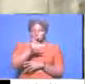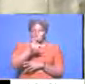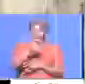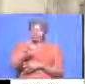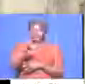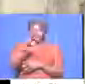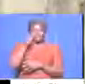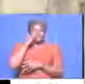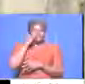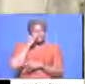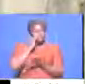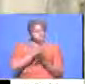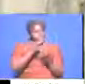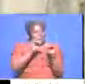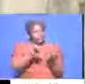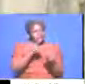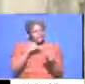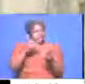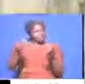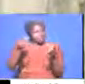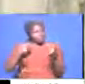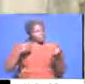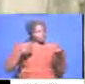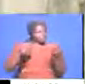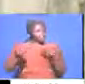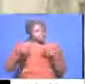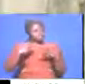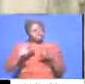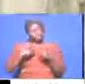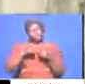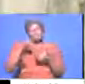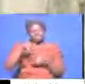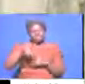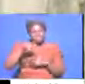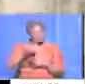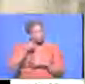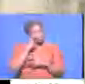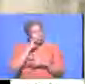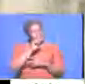say, what to pay, but we need to look at NHIF and see how